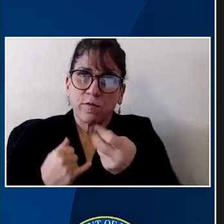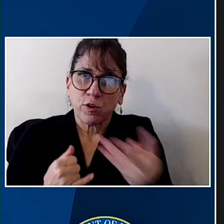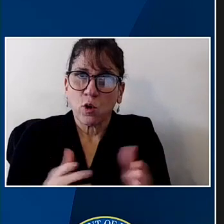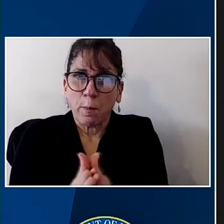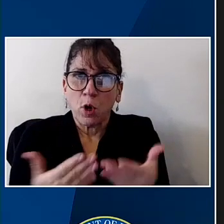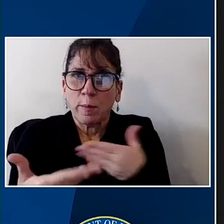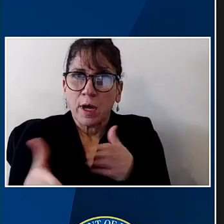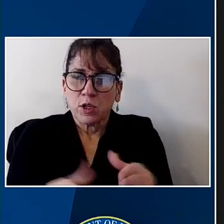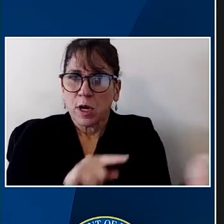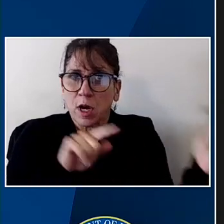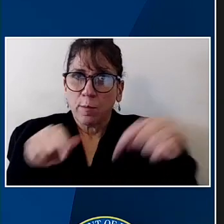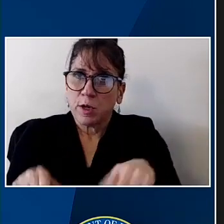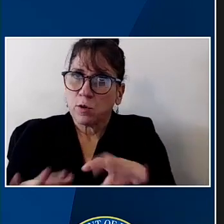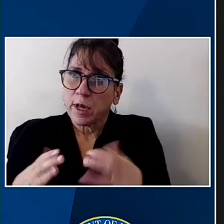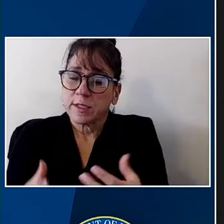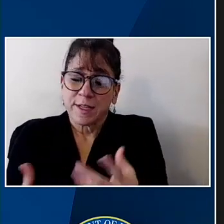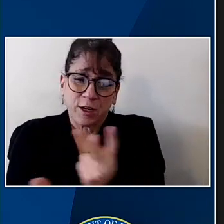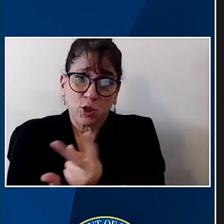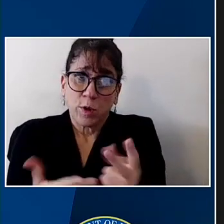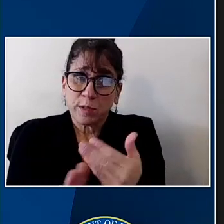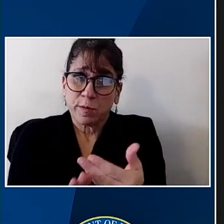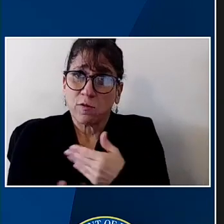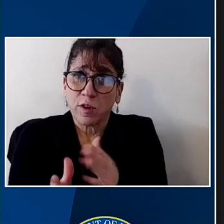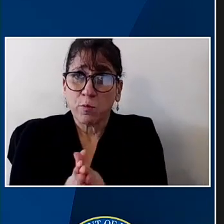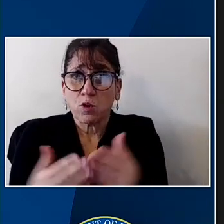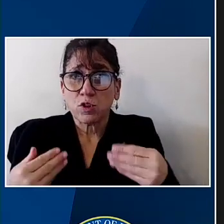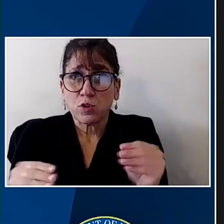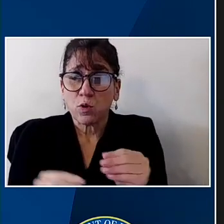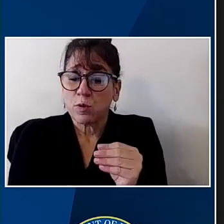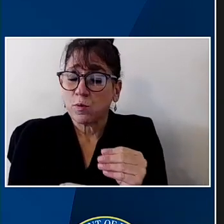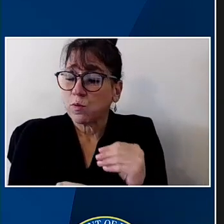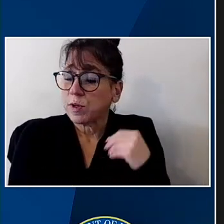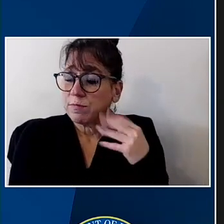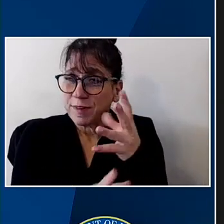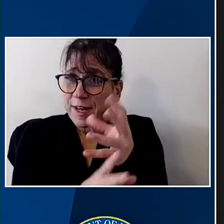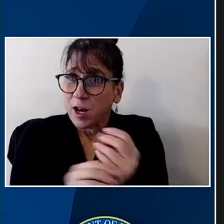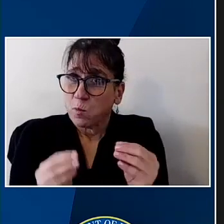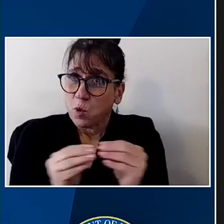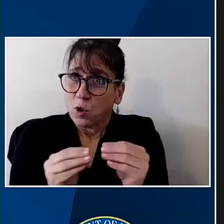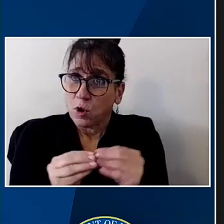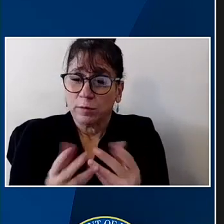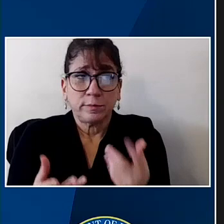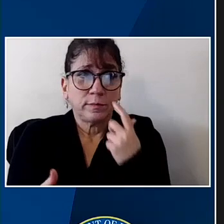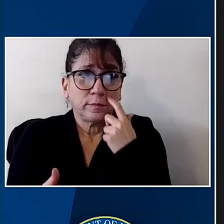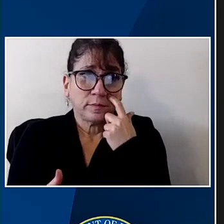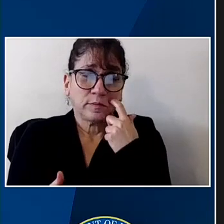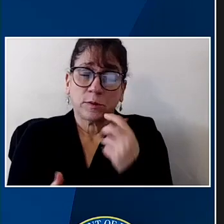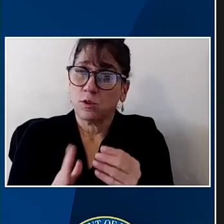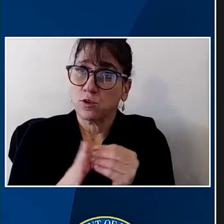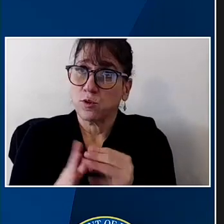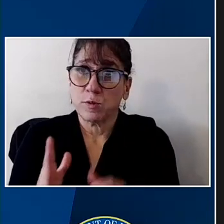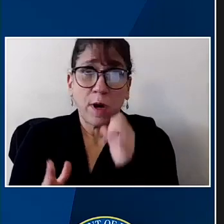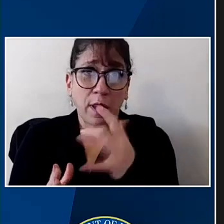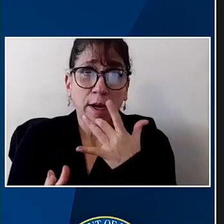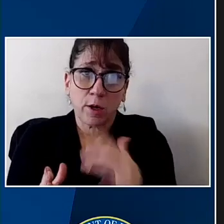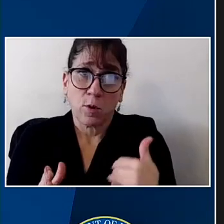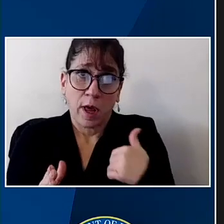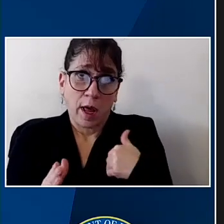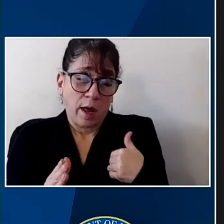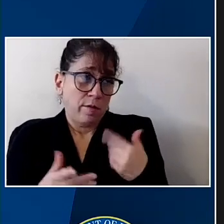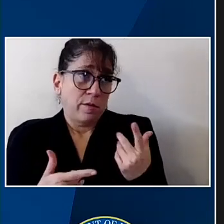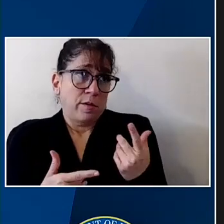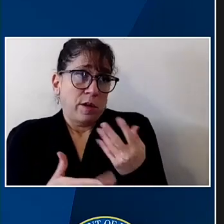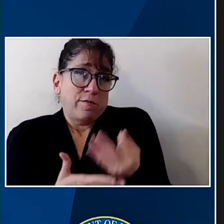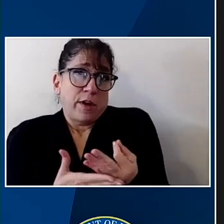to class to say that it would be 2 weeks before the bookstore could get any more in stock. Students who weren't lucky enough to have financial aid would turn to other